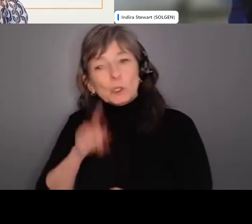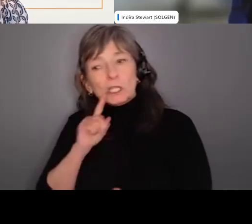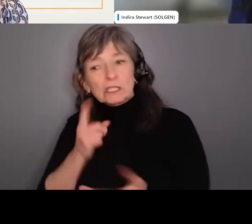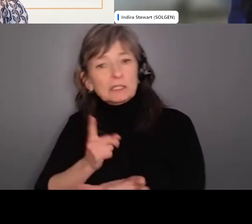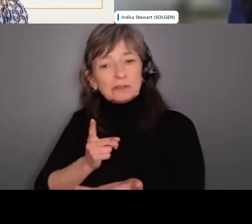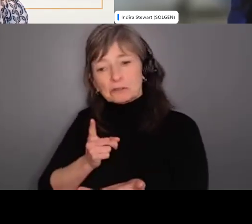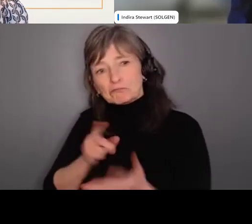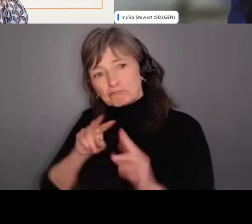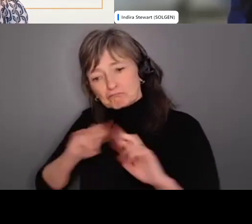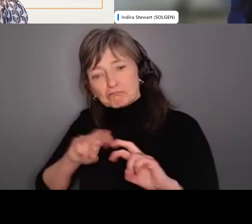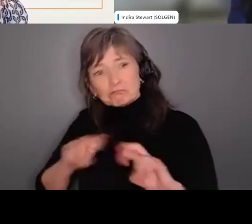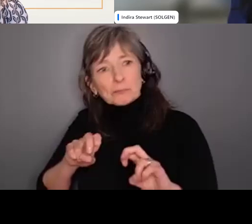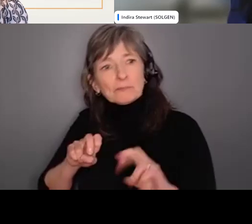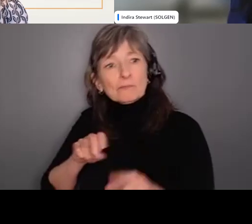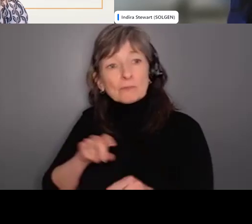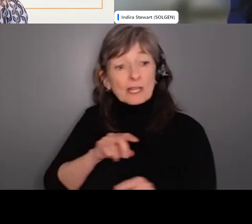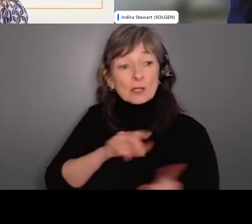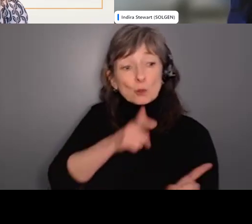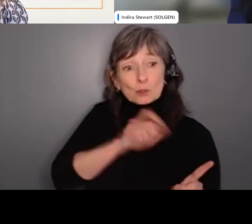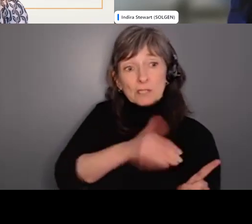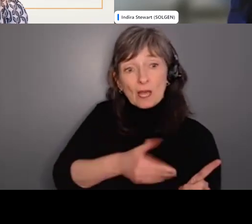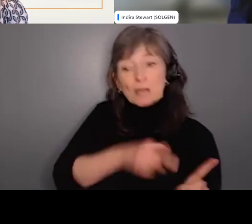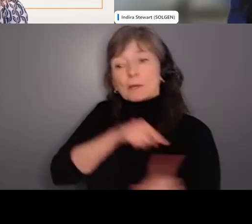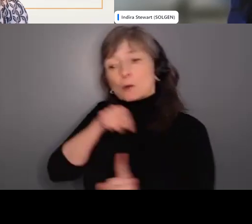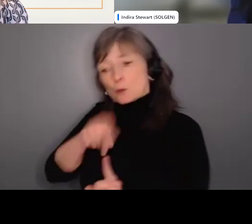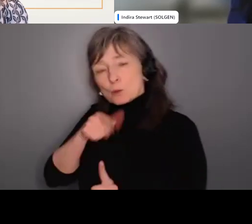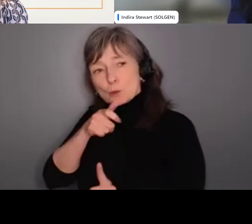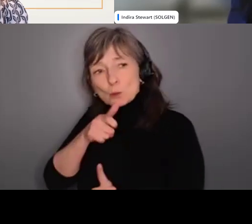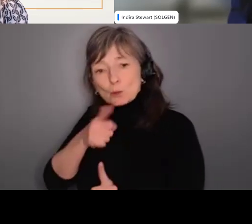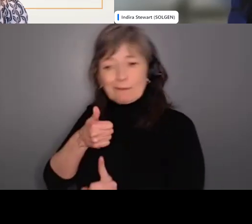factors, both of the victim, but also the person that